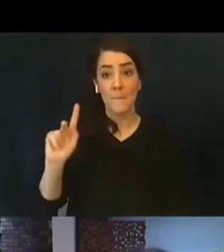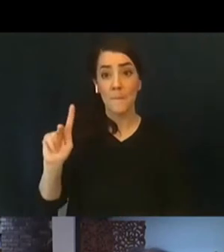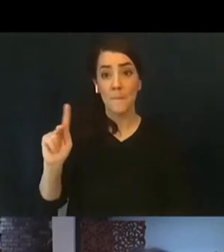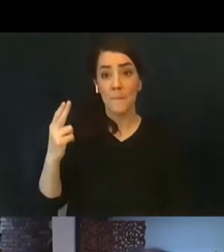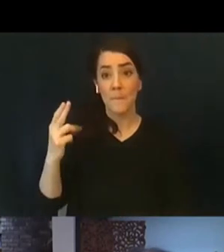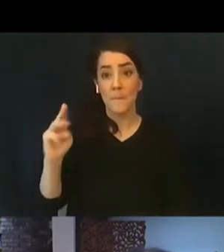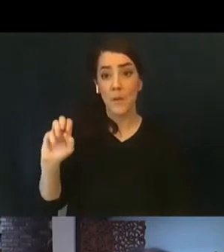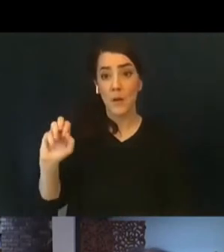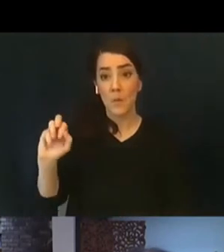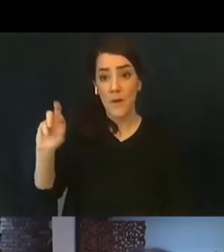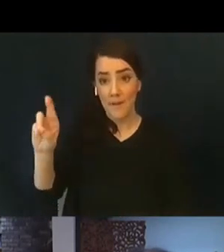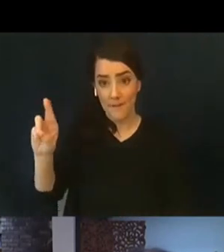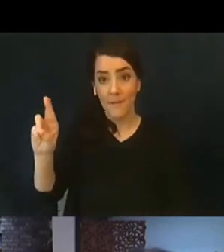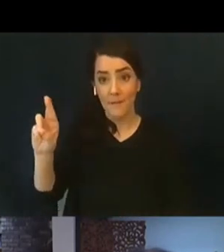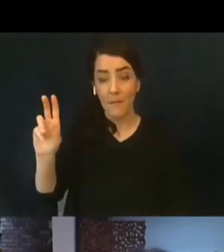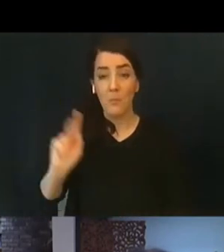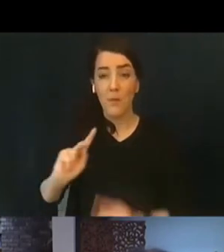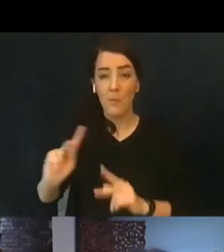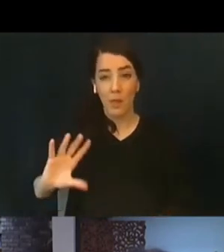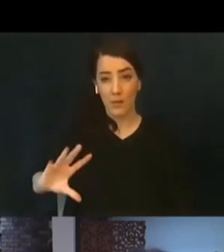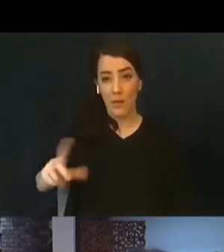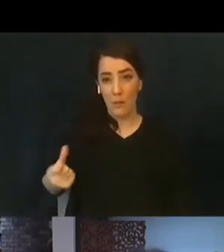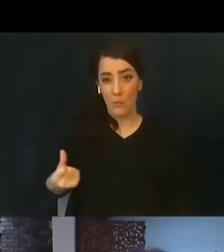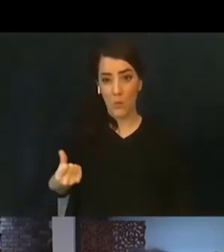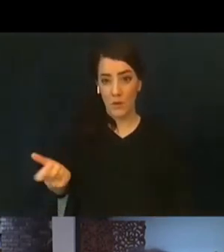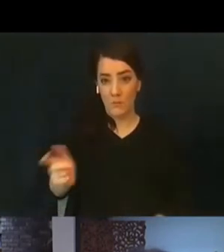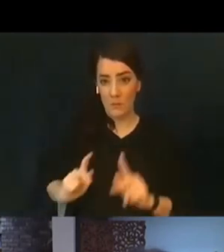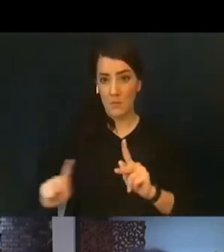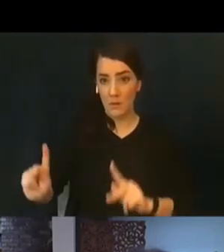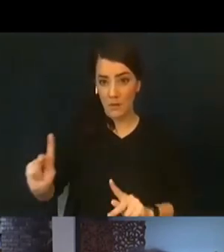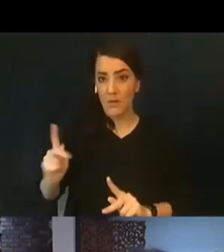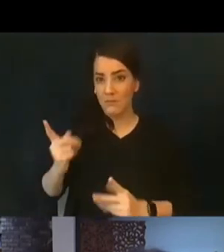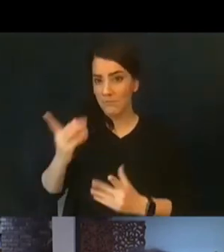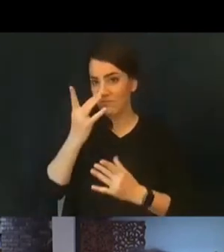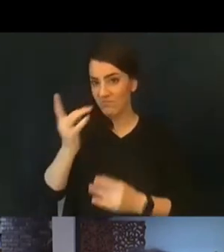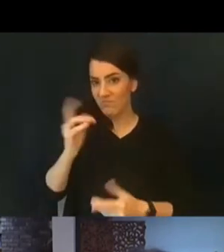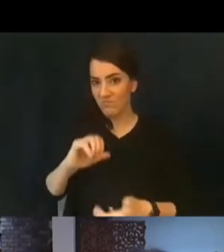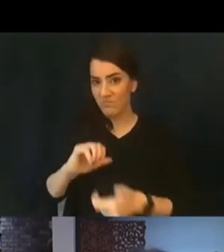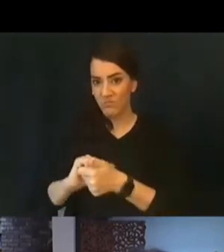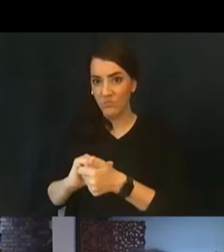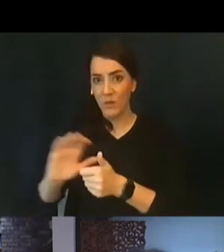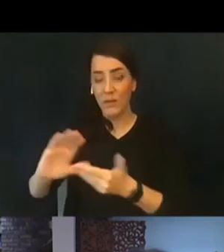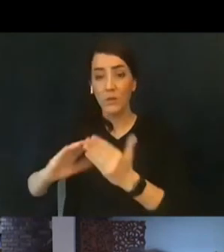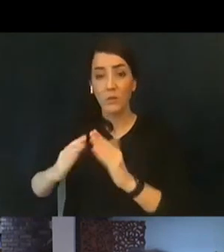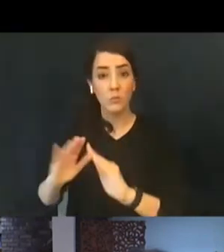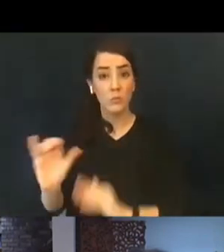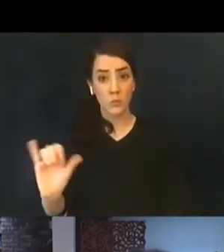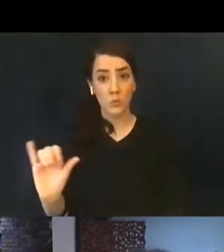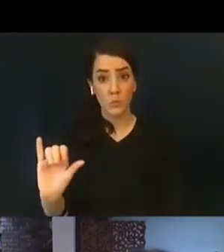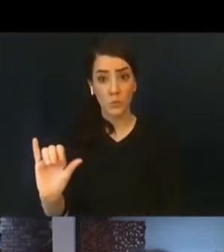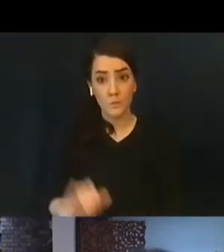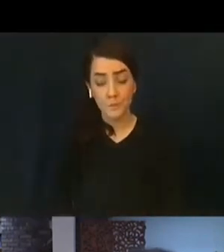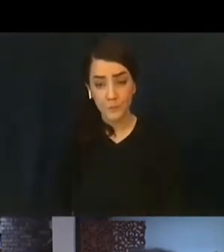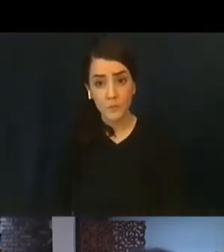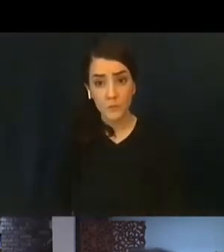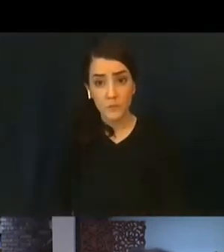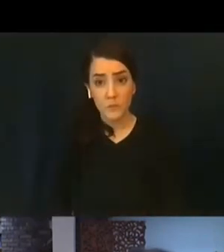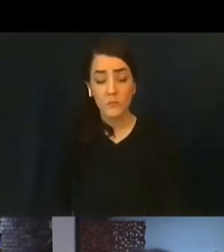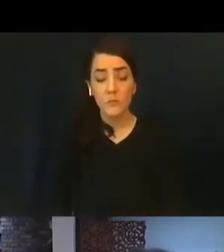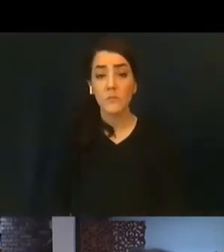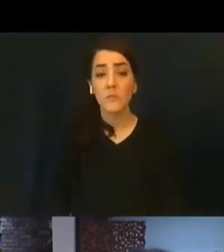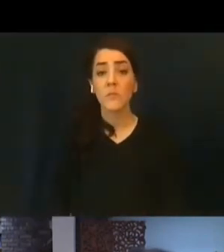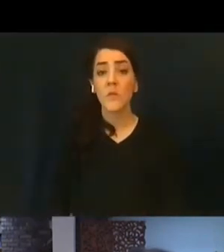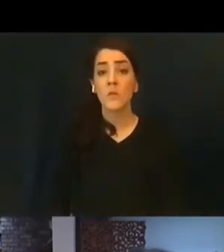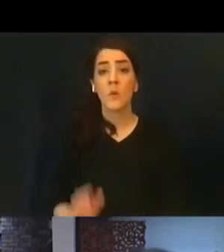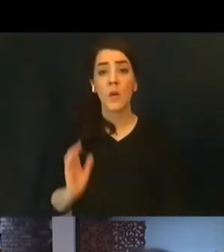So, overall, our work in, uh, raising, um, awareness about the Holdemur, I